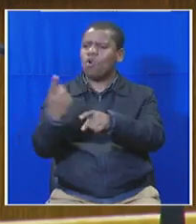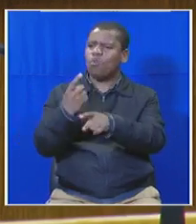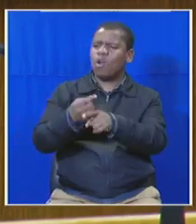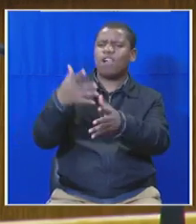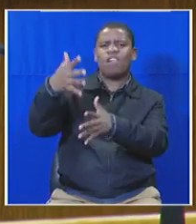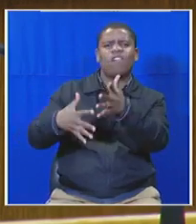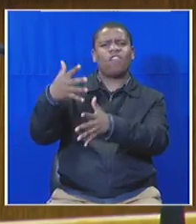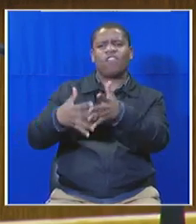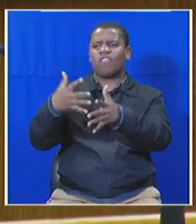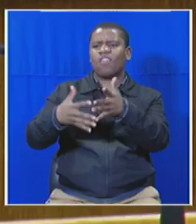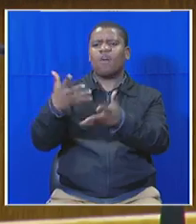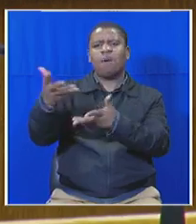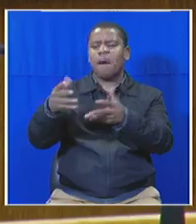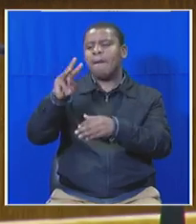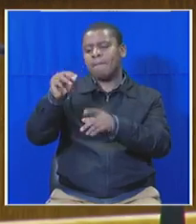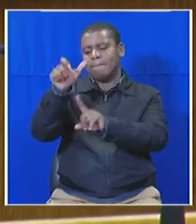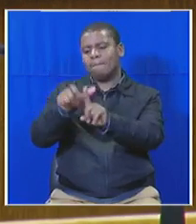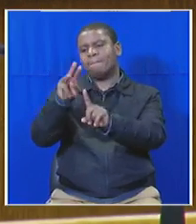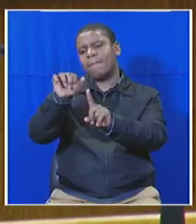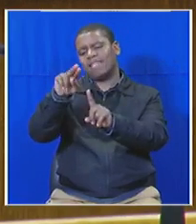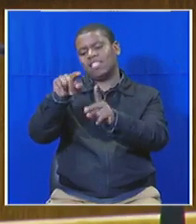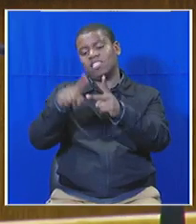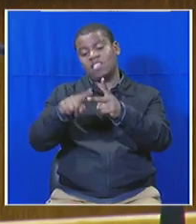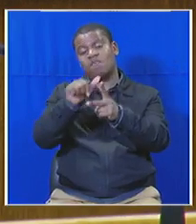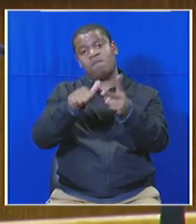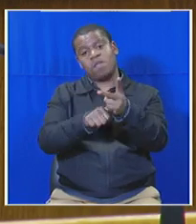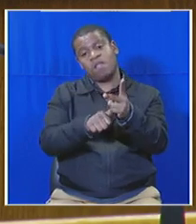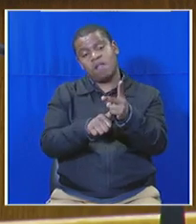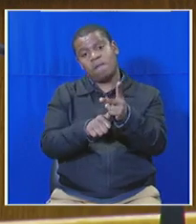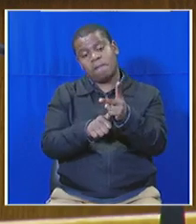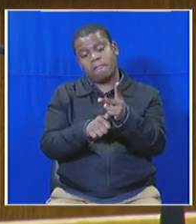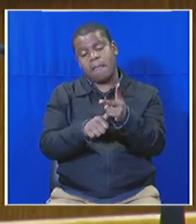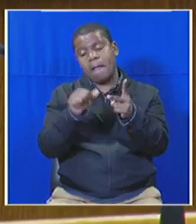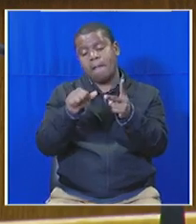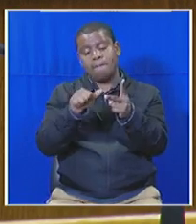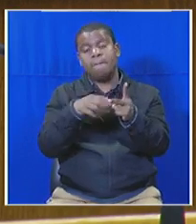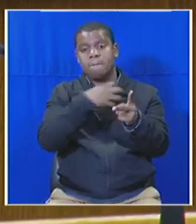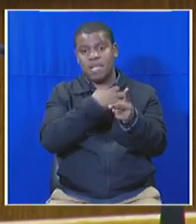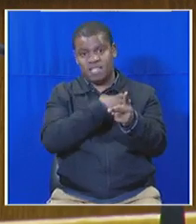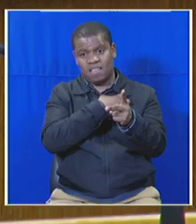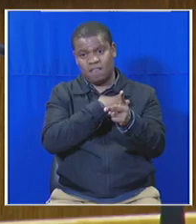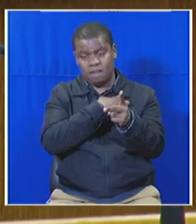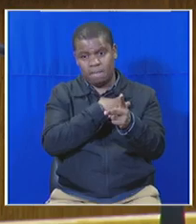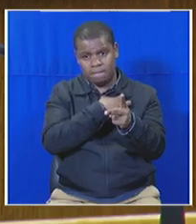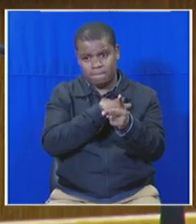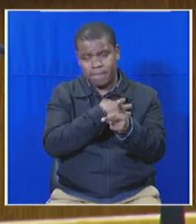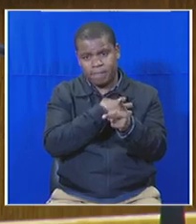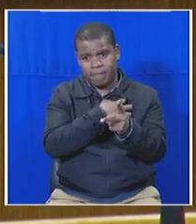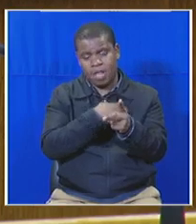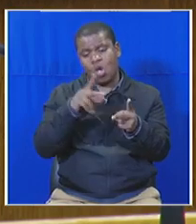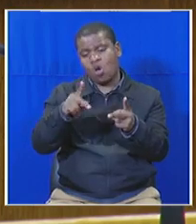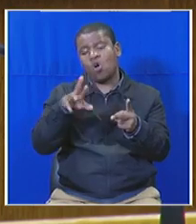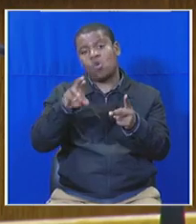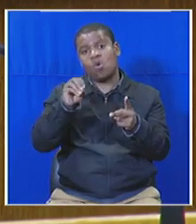Honorable Martins, and Deputy Minister Cronin, in this way creating a